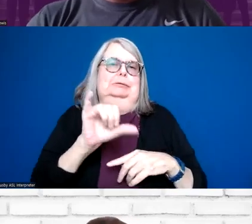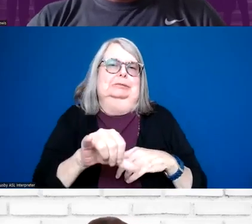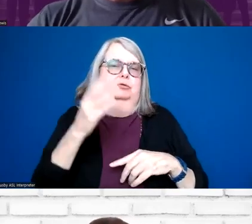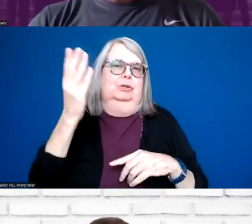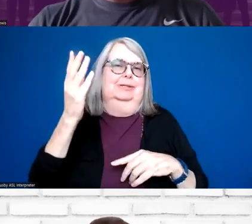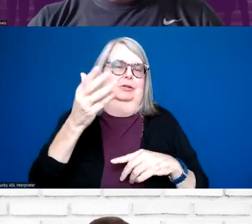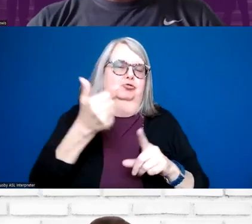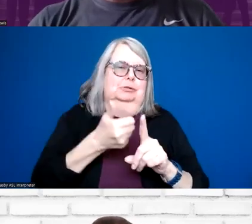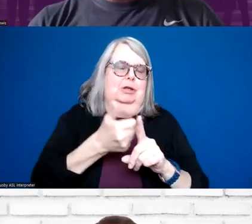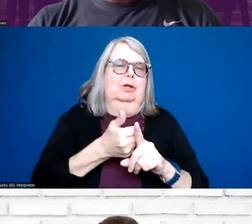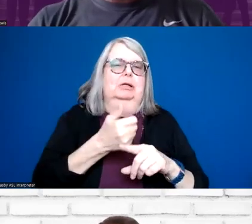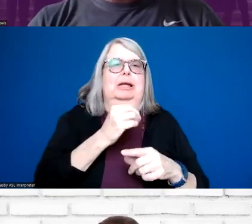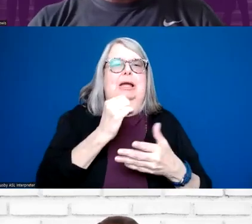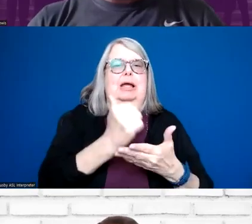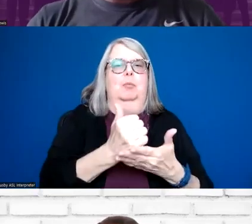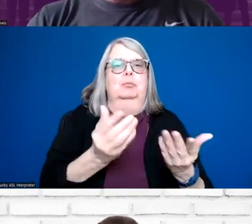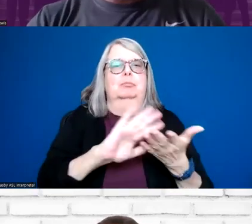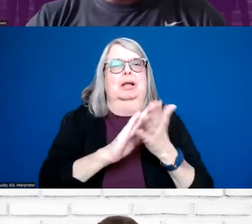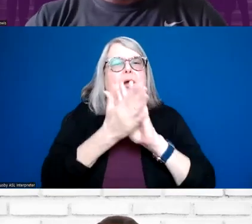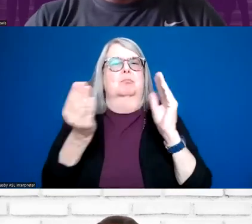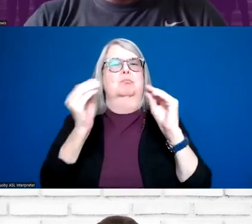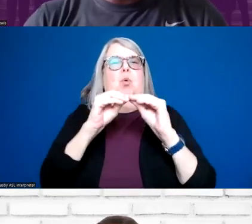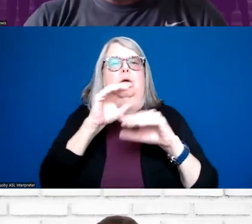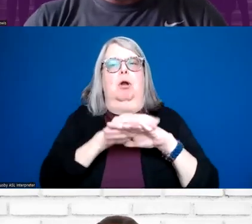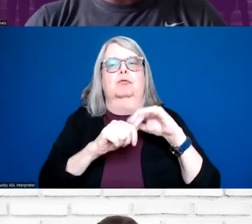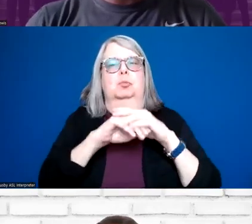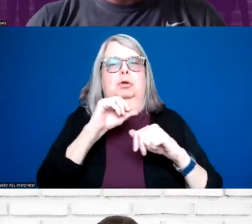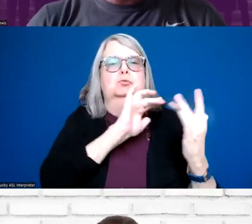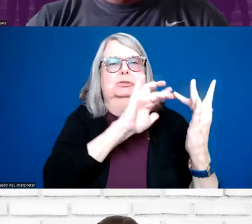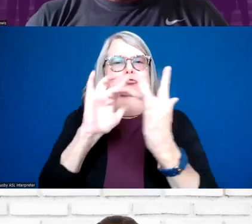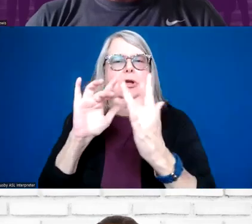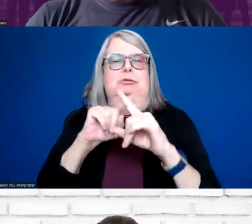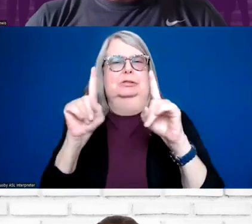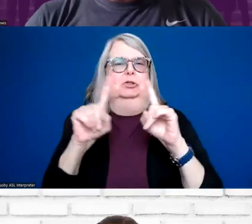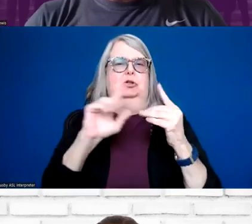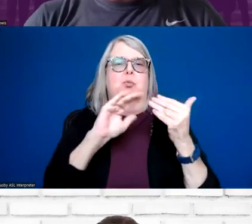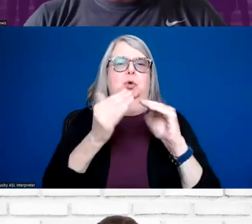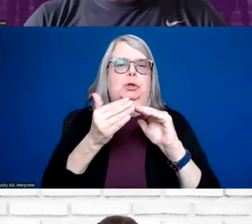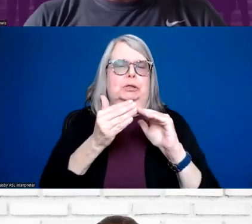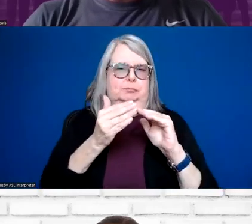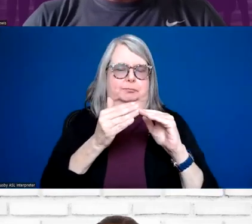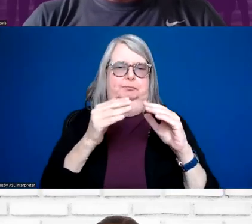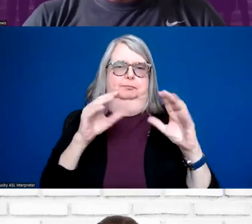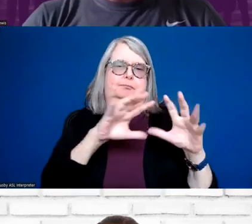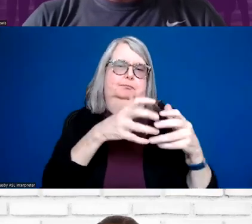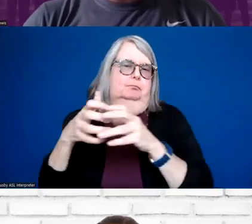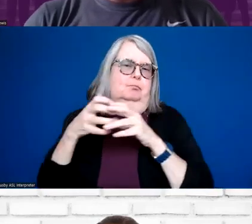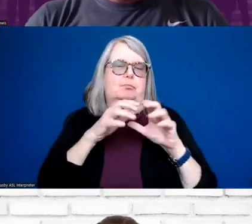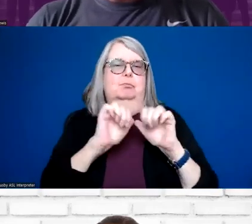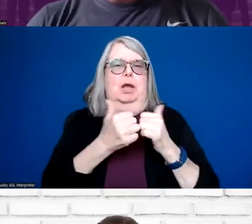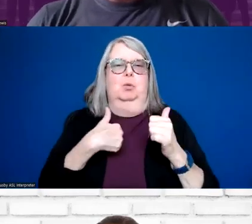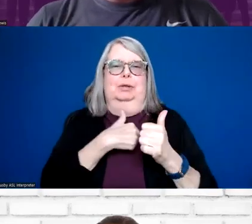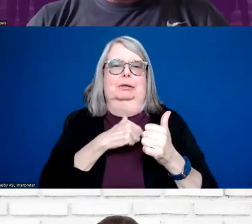in itself, and just helping them be more comfortable in reaching out to different community affiliations and other ways that we can collaborate with different